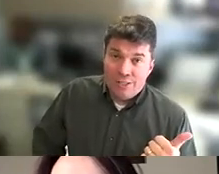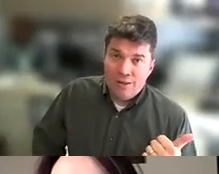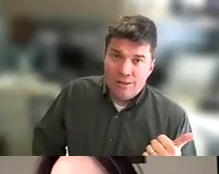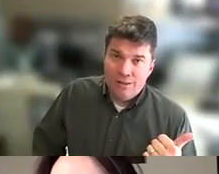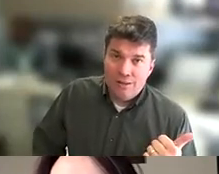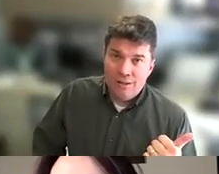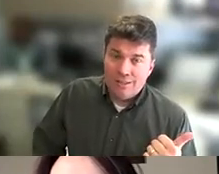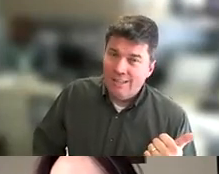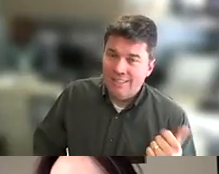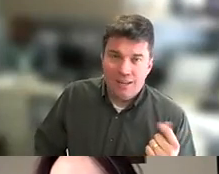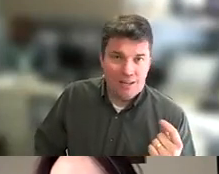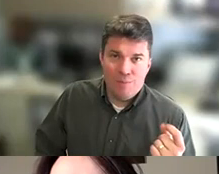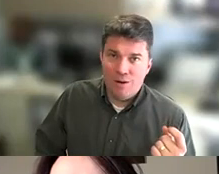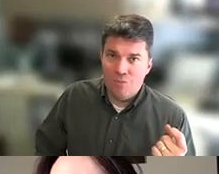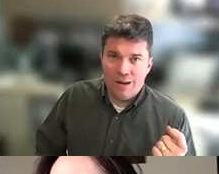as others,